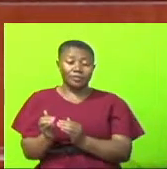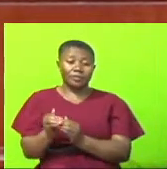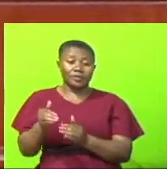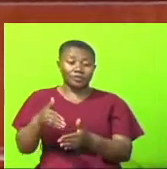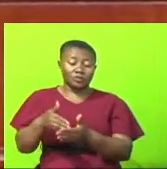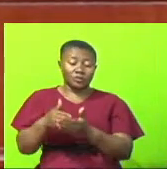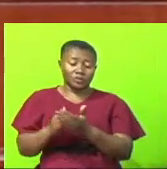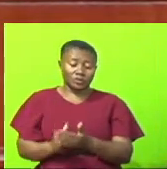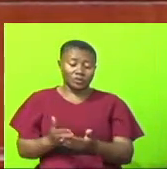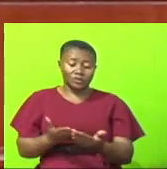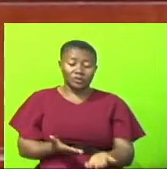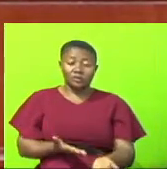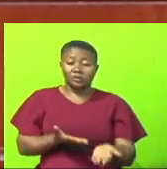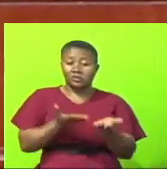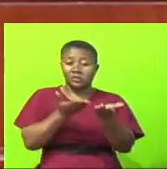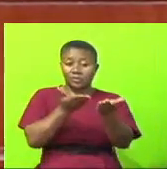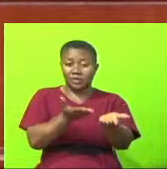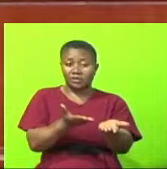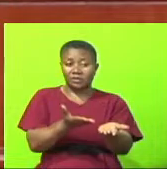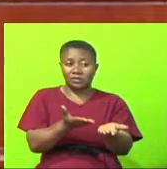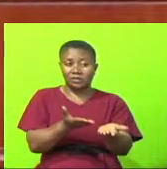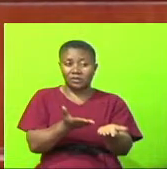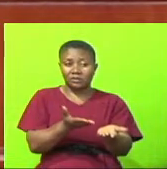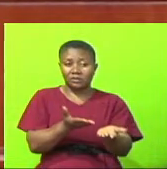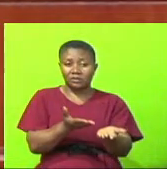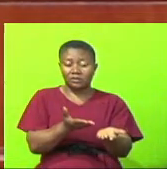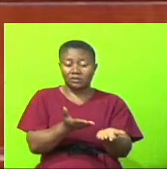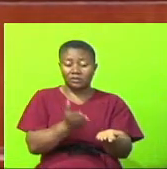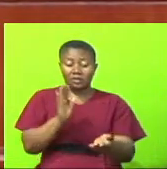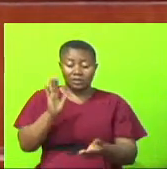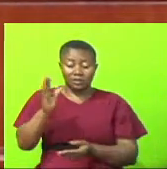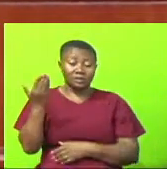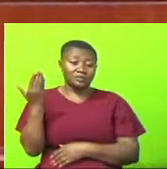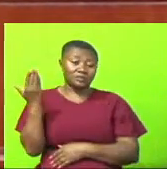submitted before the House a statement